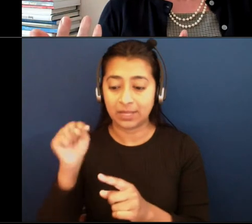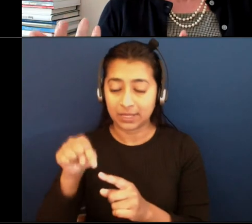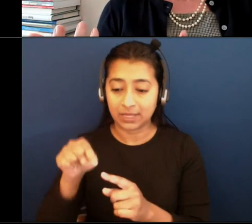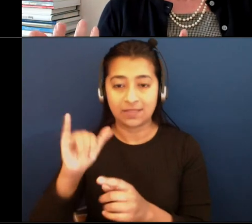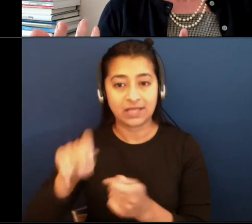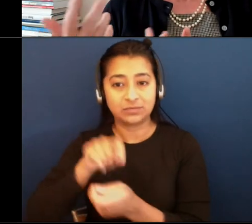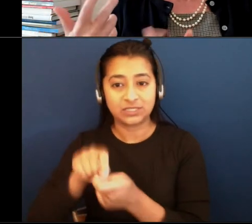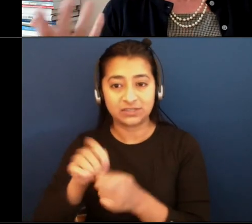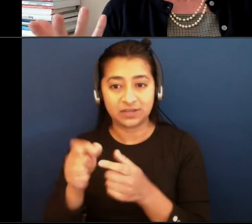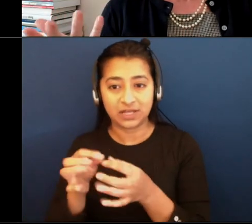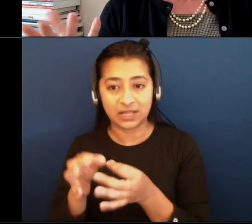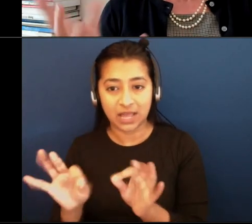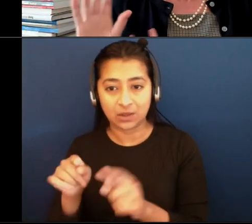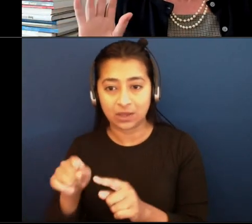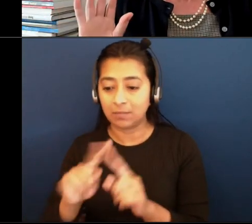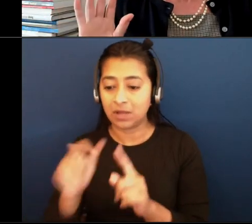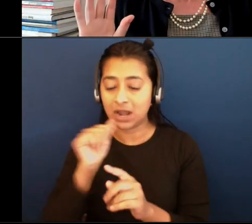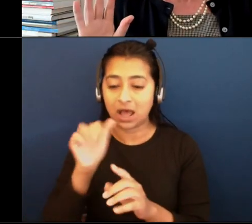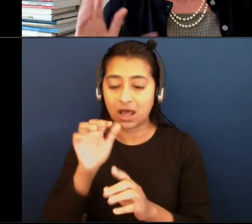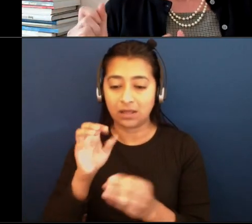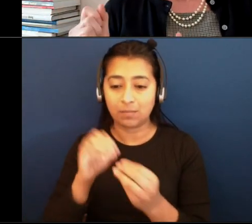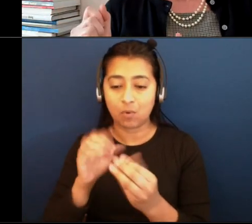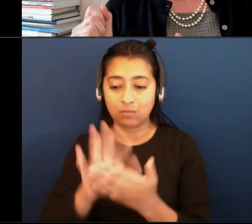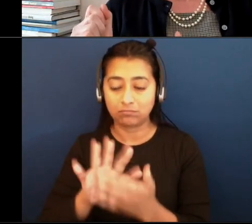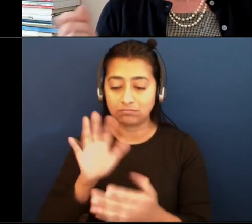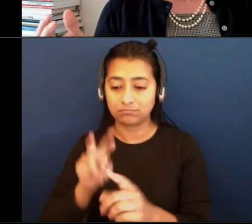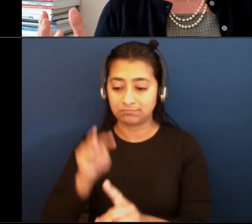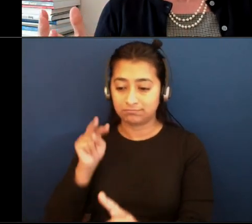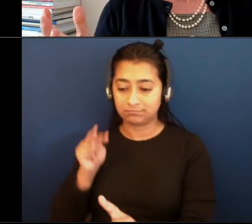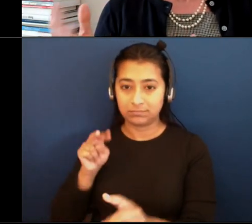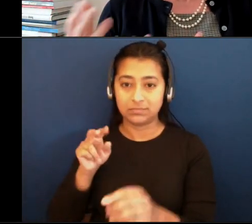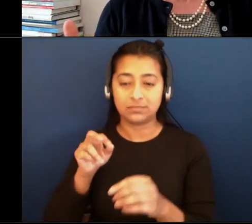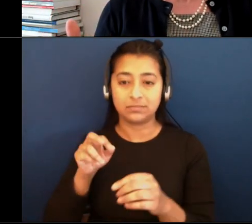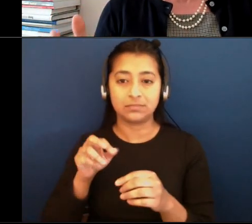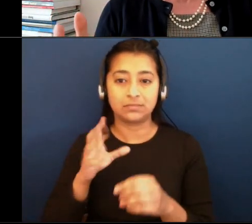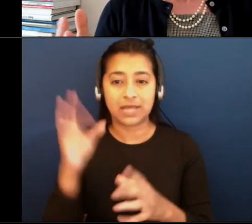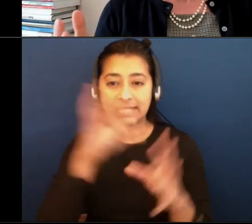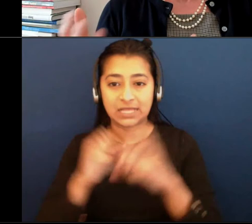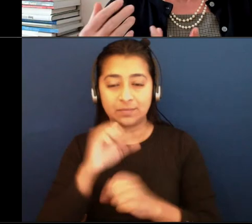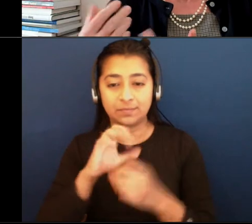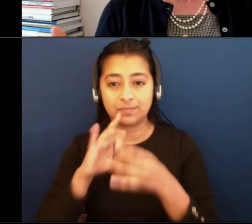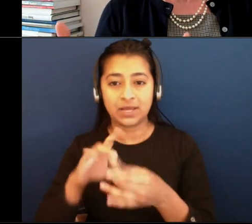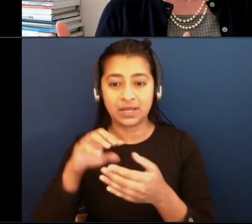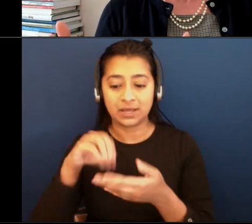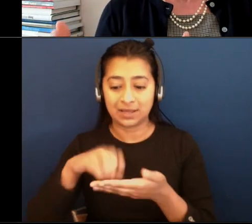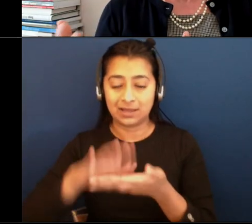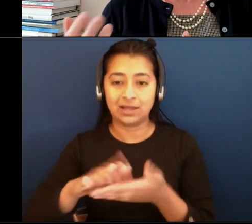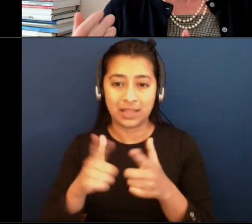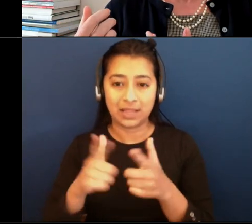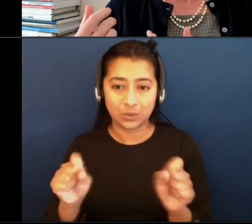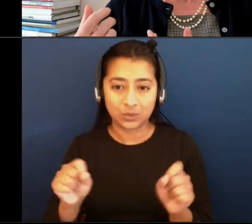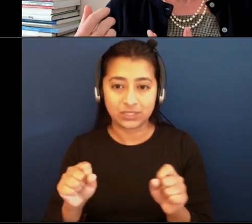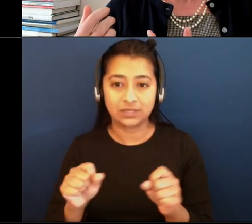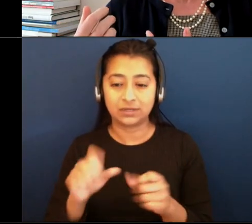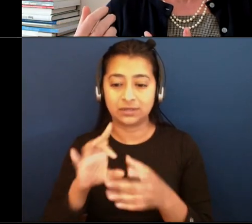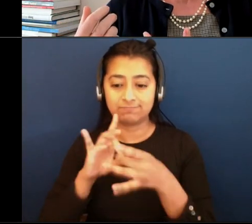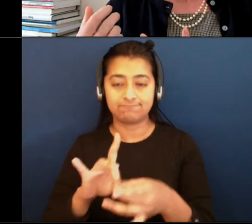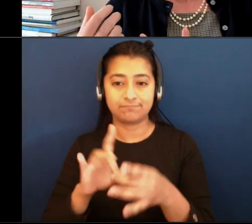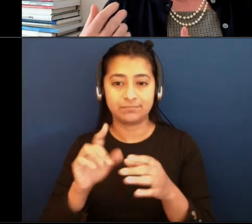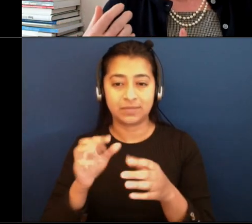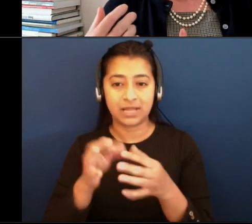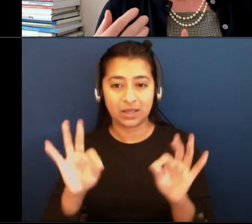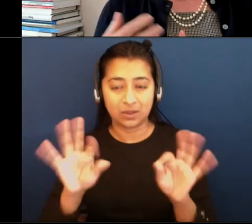not actually the framework and assumptions in terms of documentary linguistics, in terms of language revitalization and